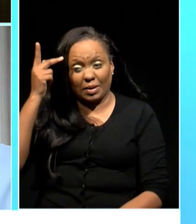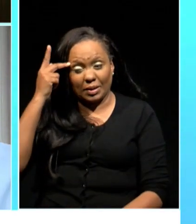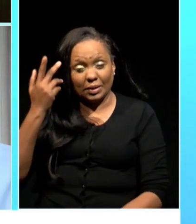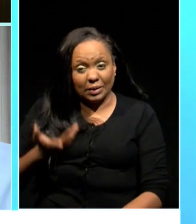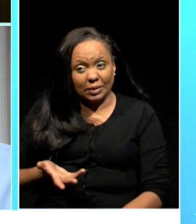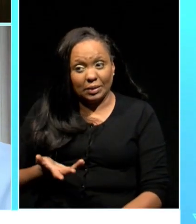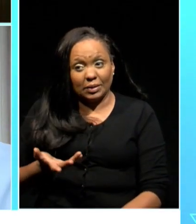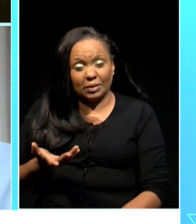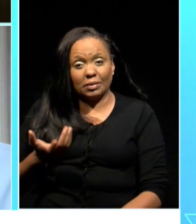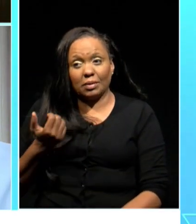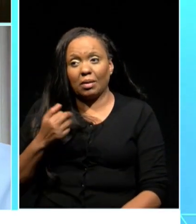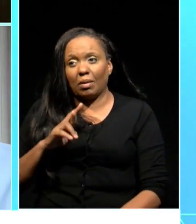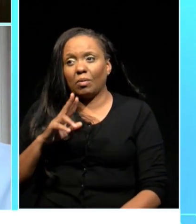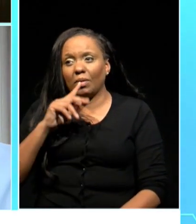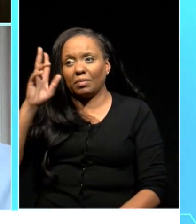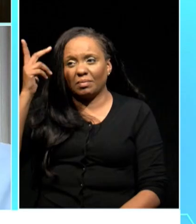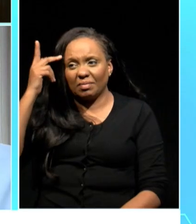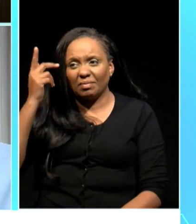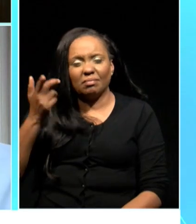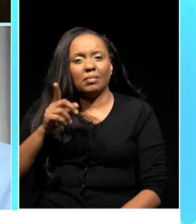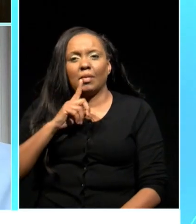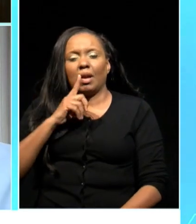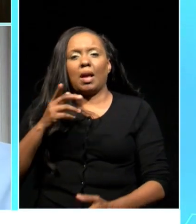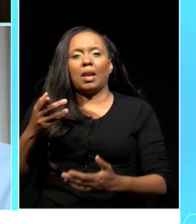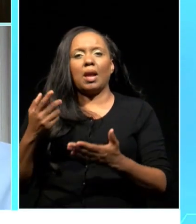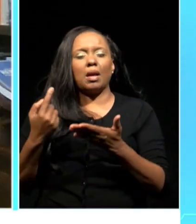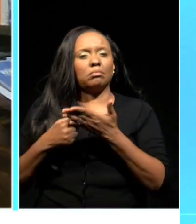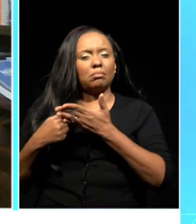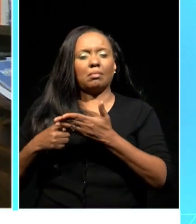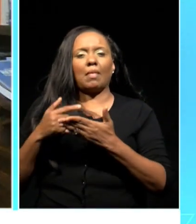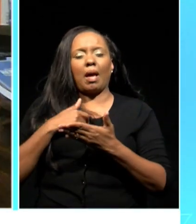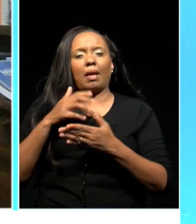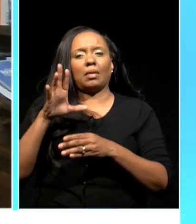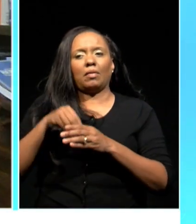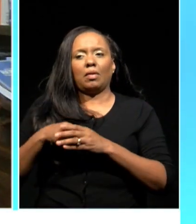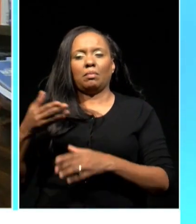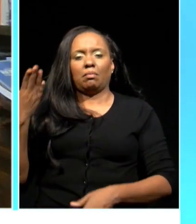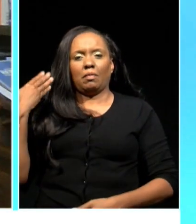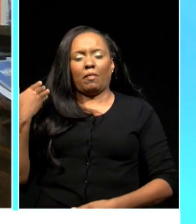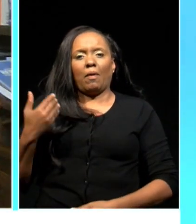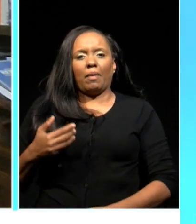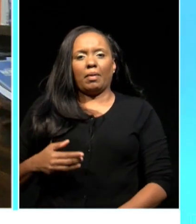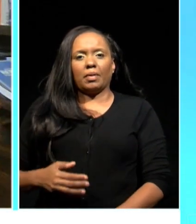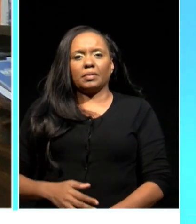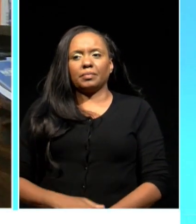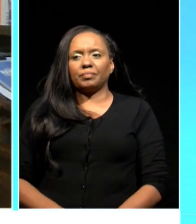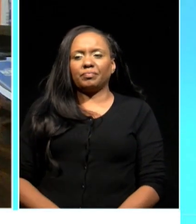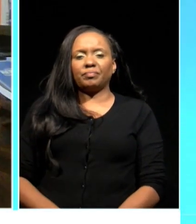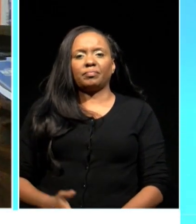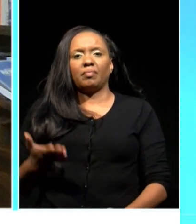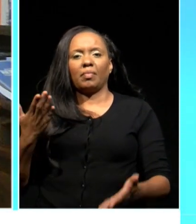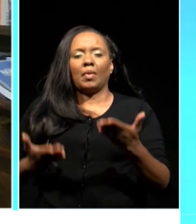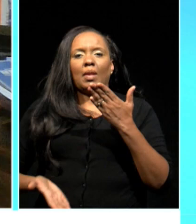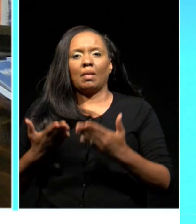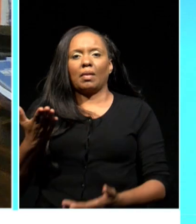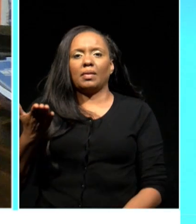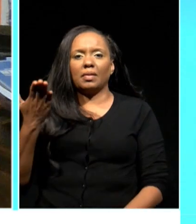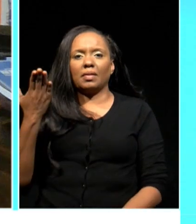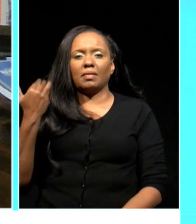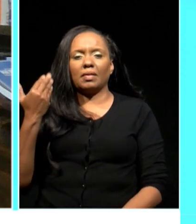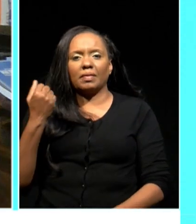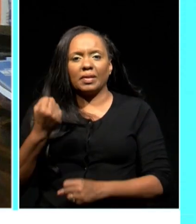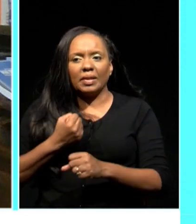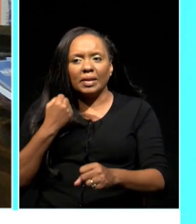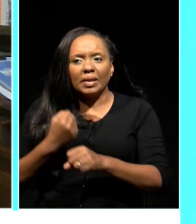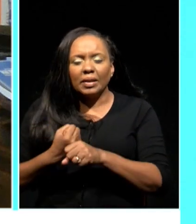least parliamentary politics? It's a conversation I've had before, going back to some maybe 15 years or so, or maybe a